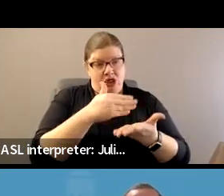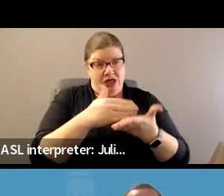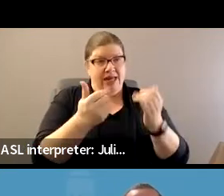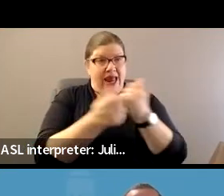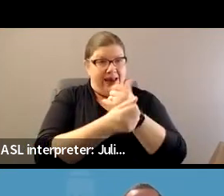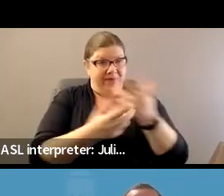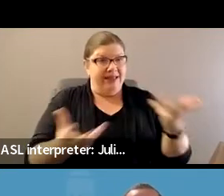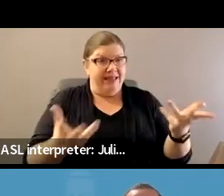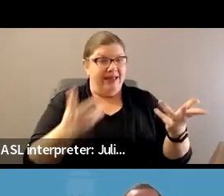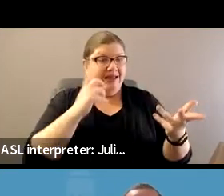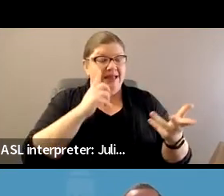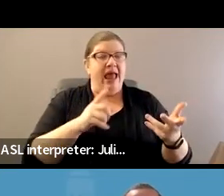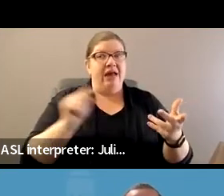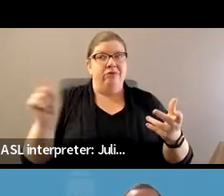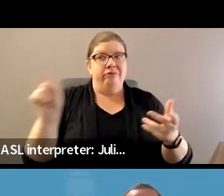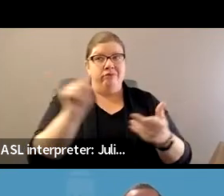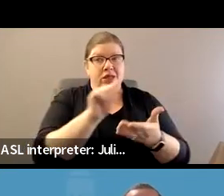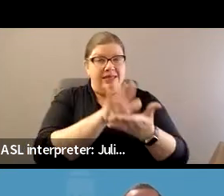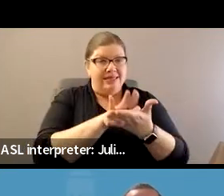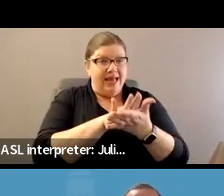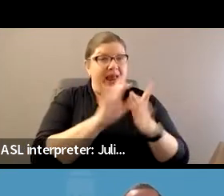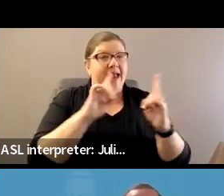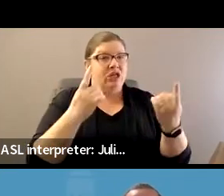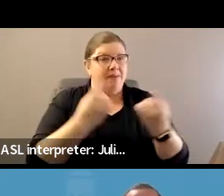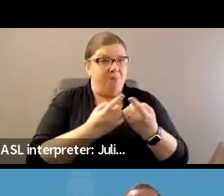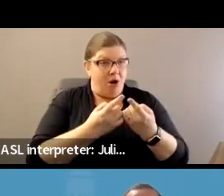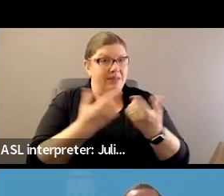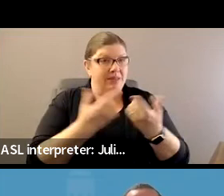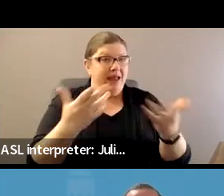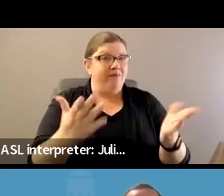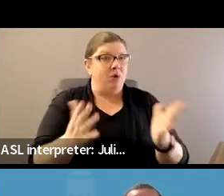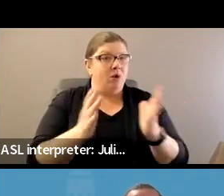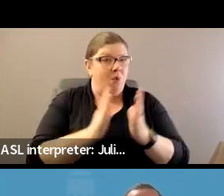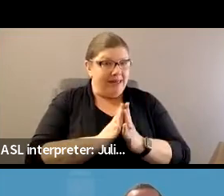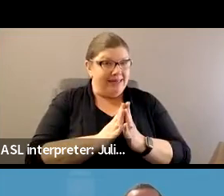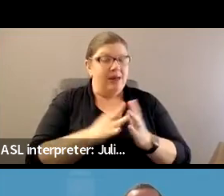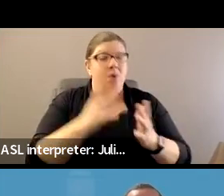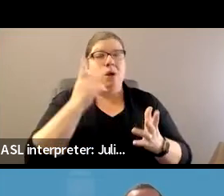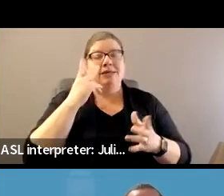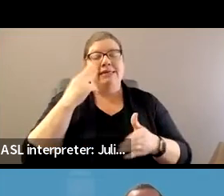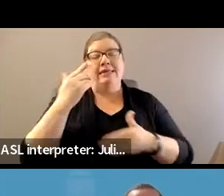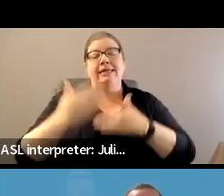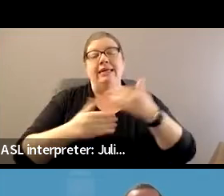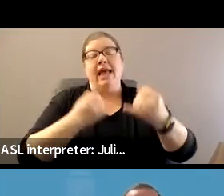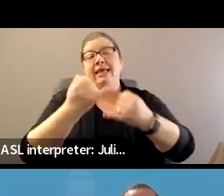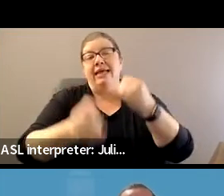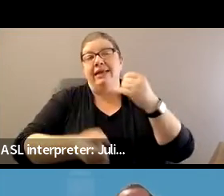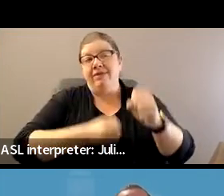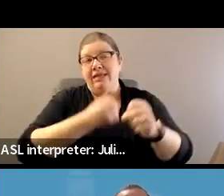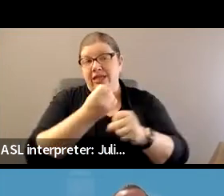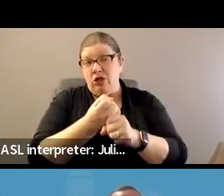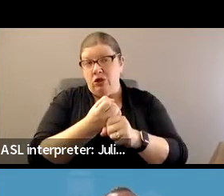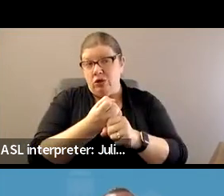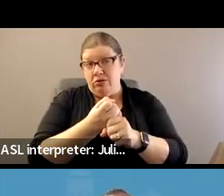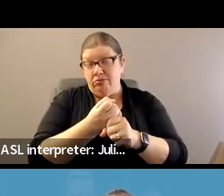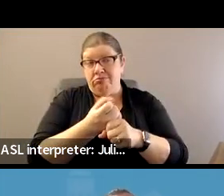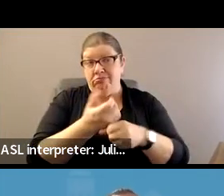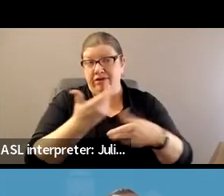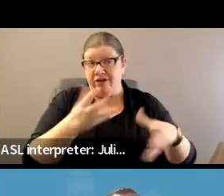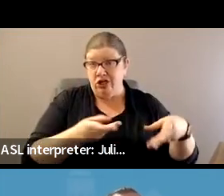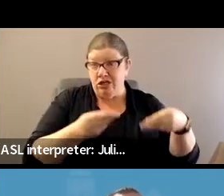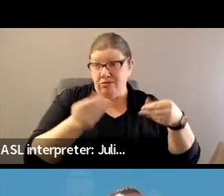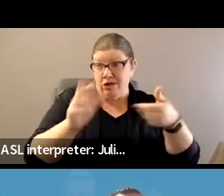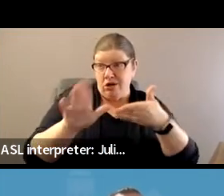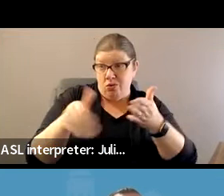that the sites and departments have requested. And then, we'll just see at the end of the year if they have spent all the